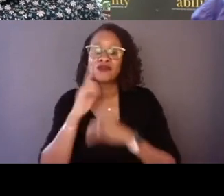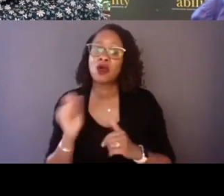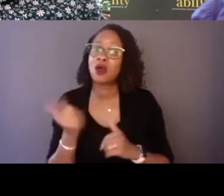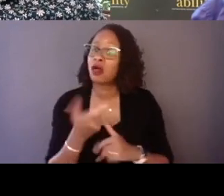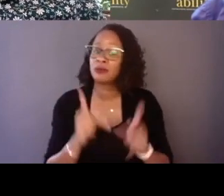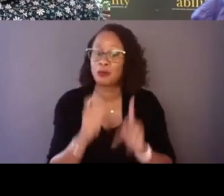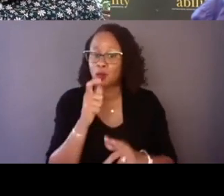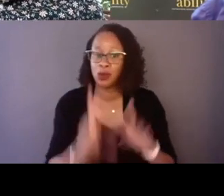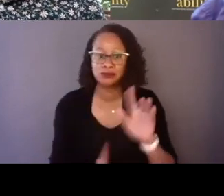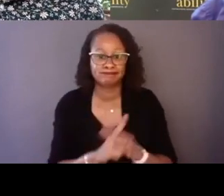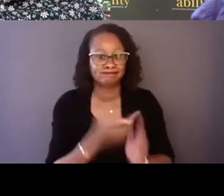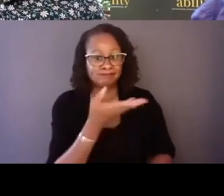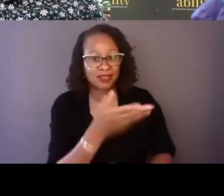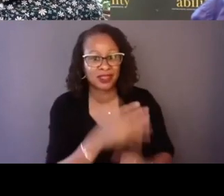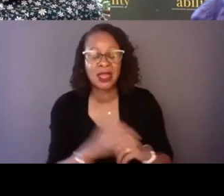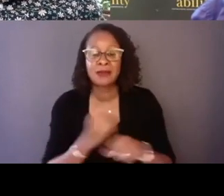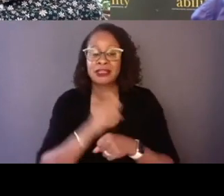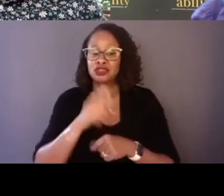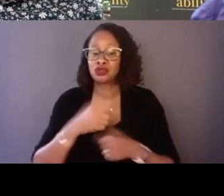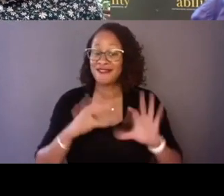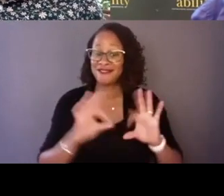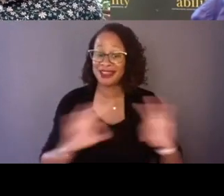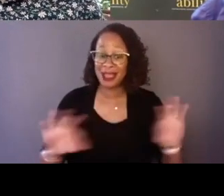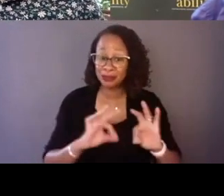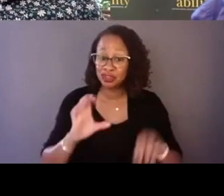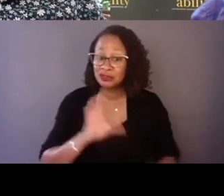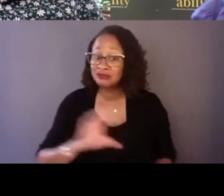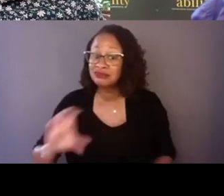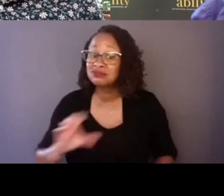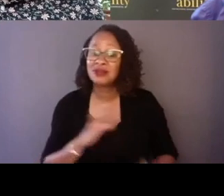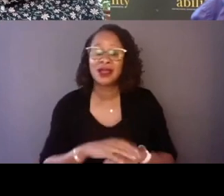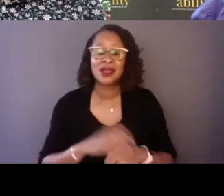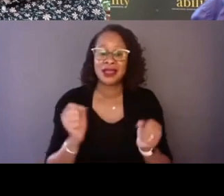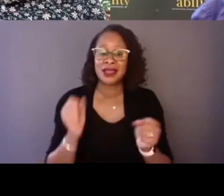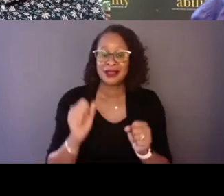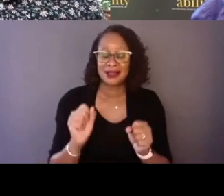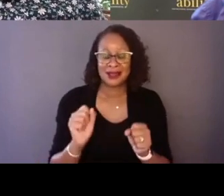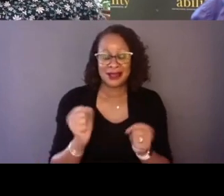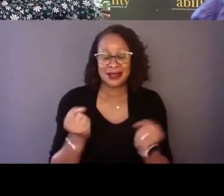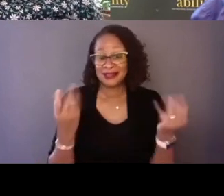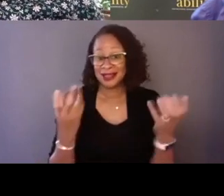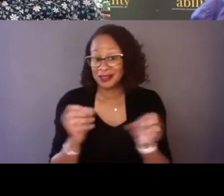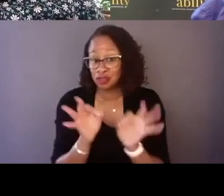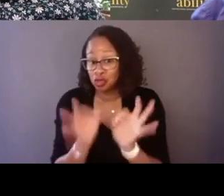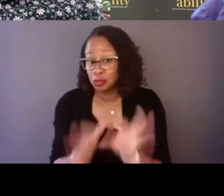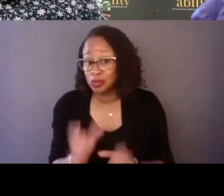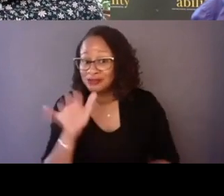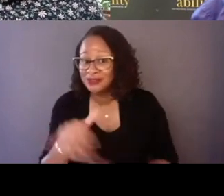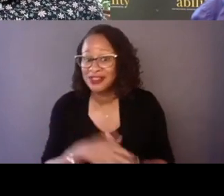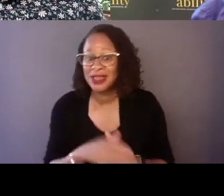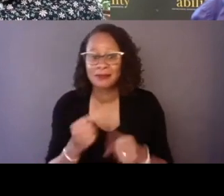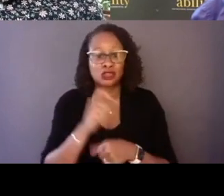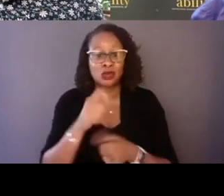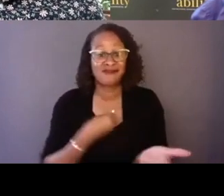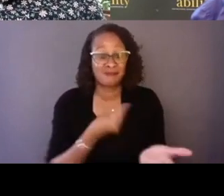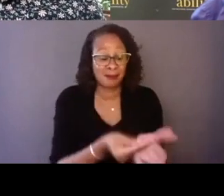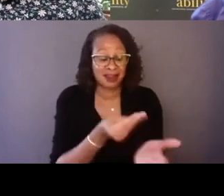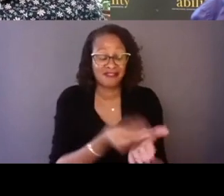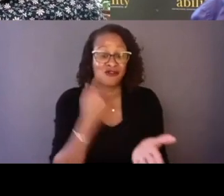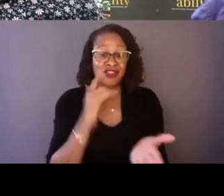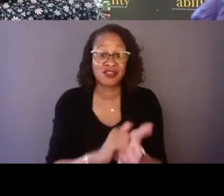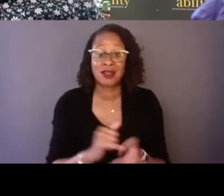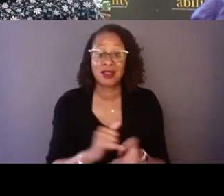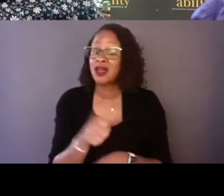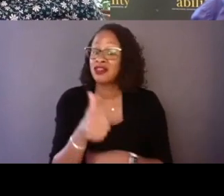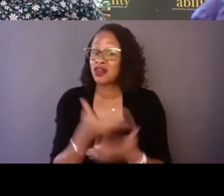come on. So ensuring closed captioning, sign language interpreting, making sure there's funding for that. The other thing that I find myself often